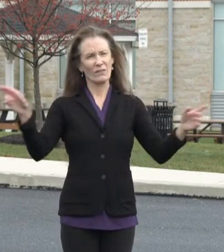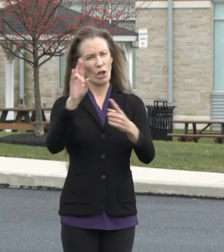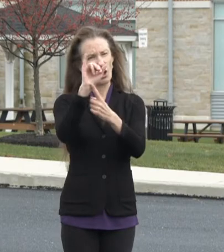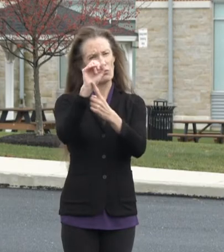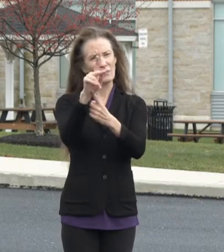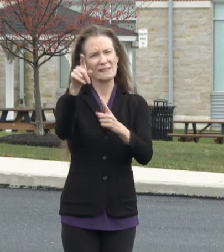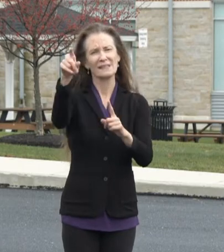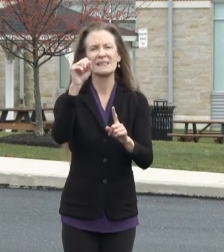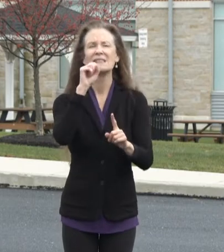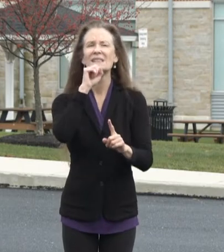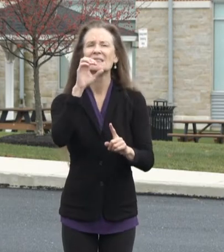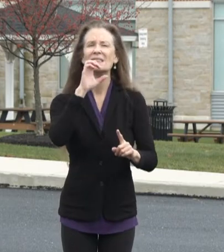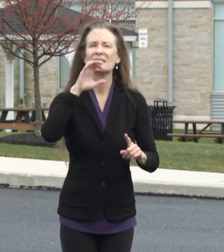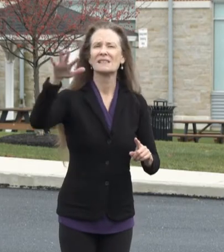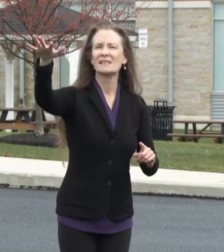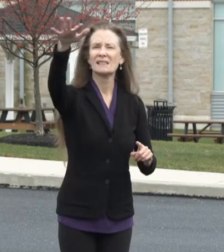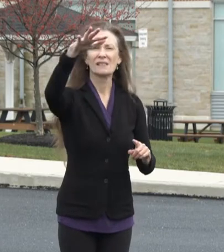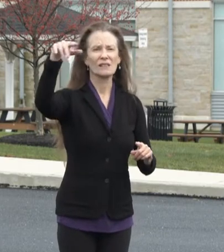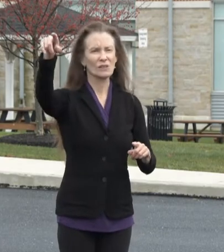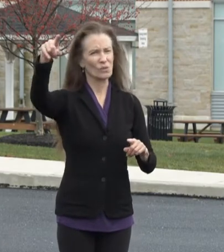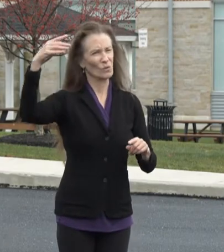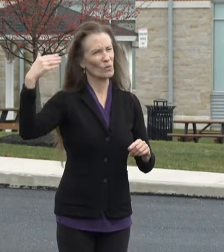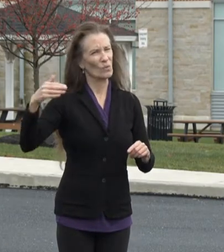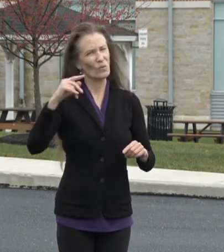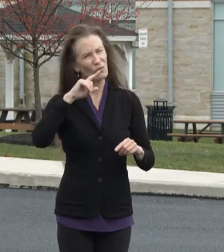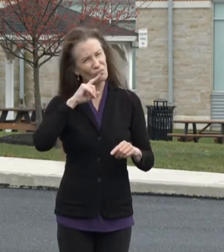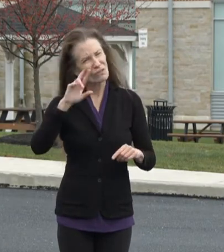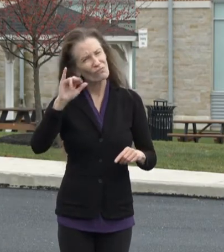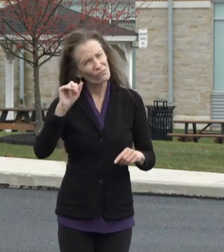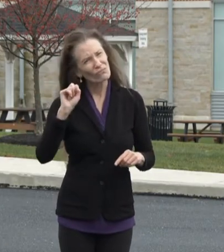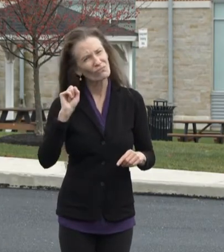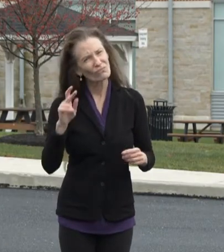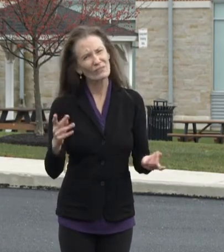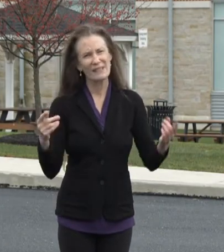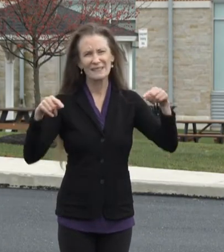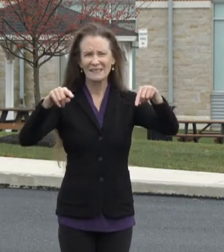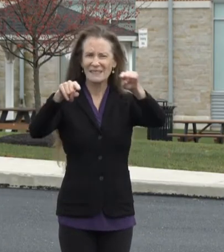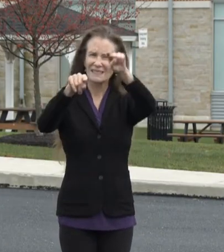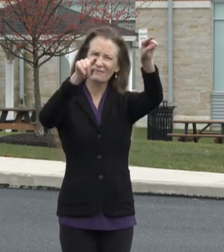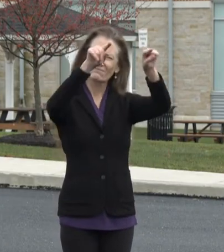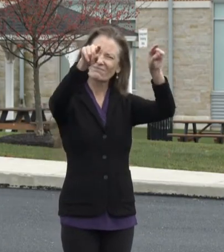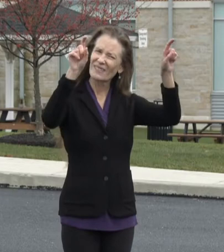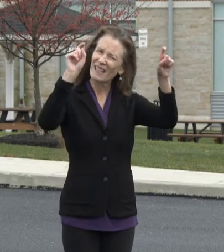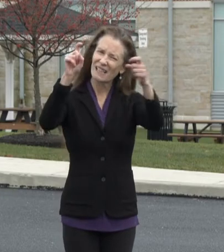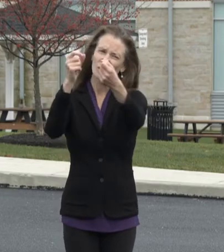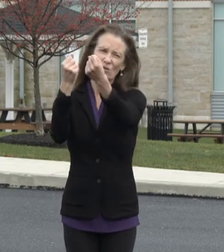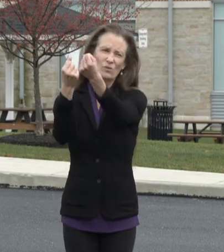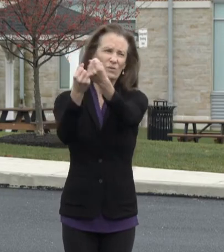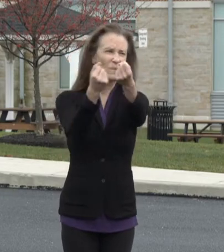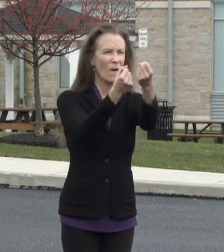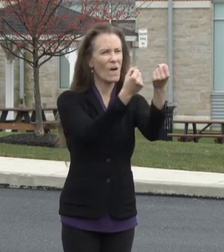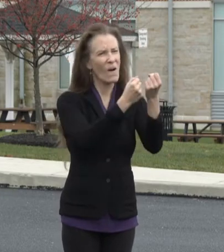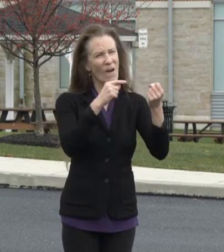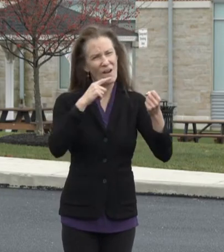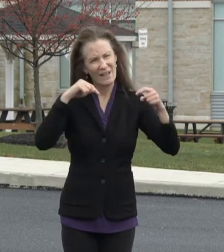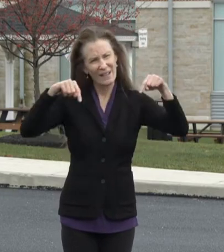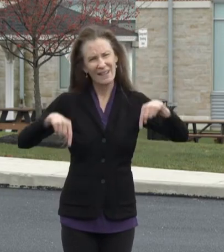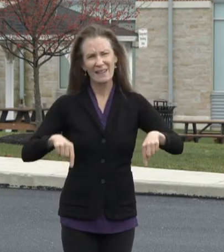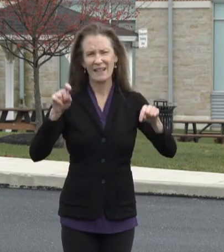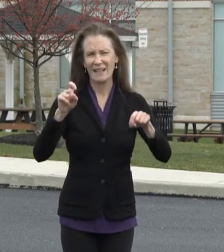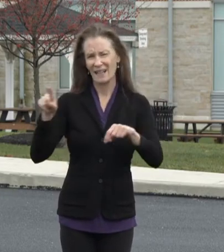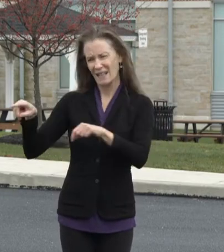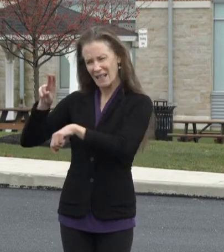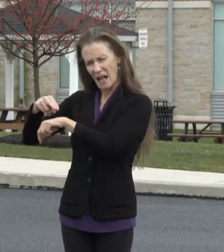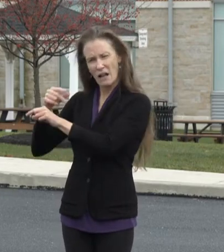these vulnerable populations deserve to be protected and supported with resources like those offered by the women and men of the